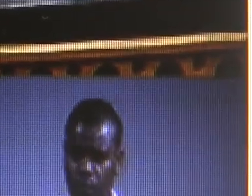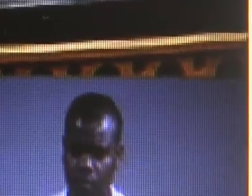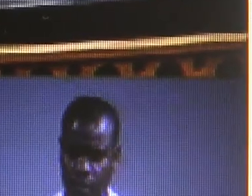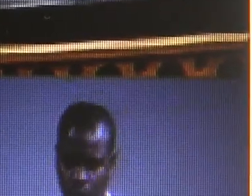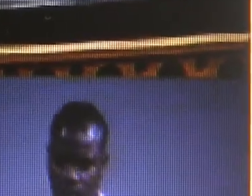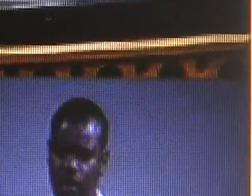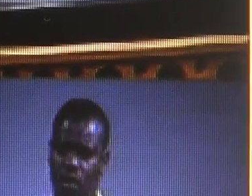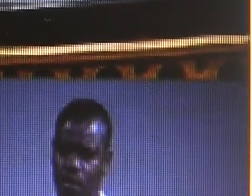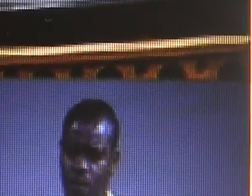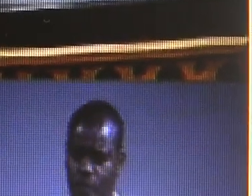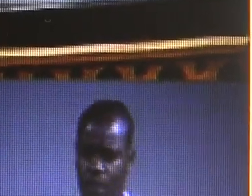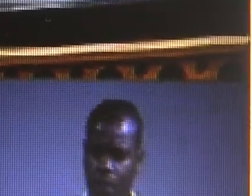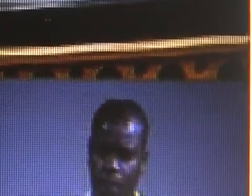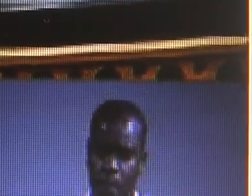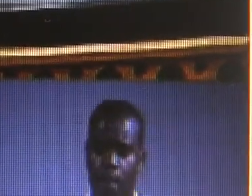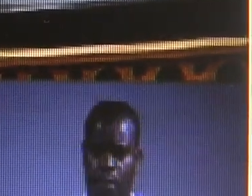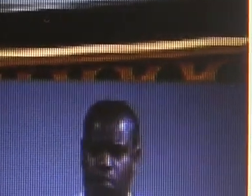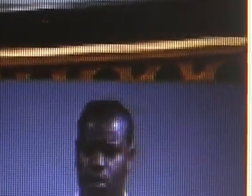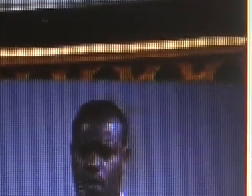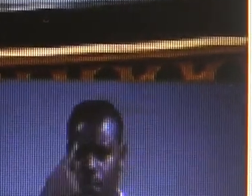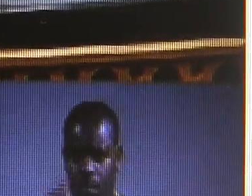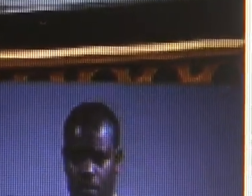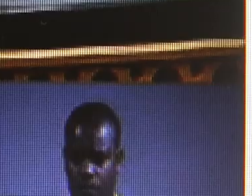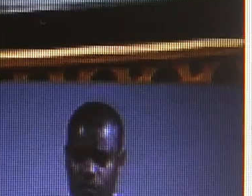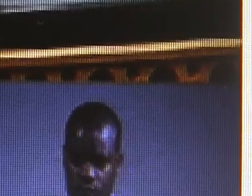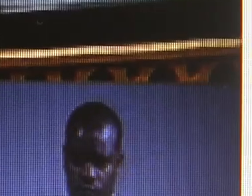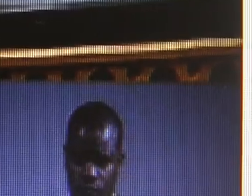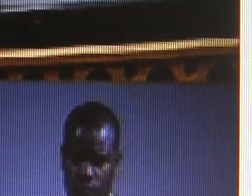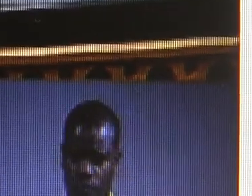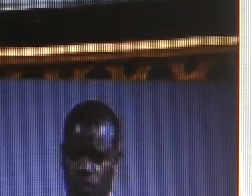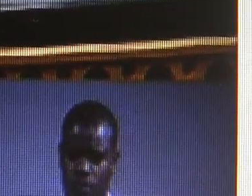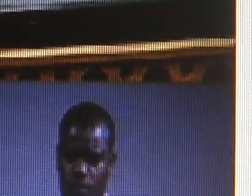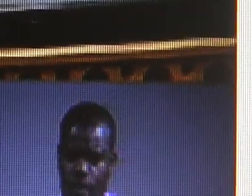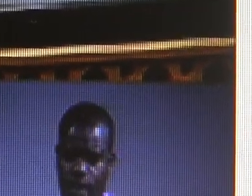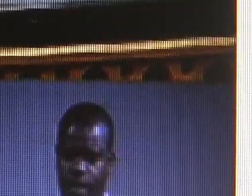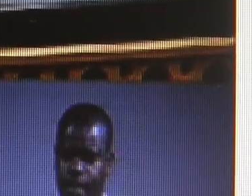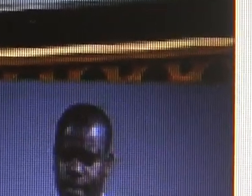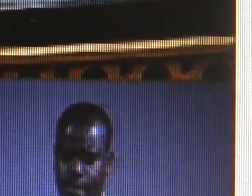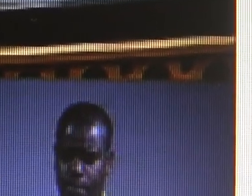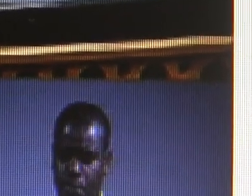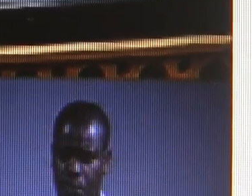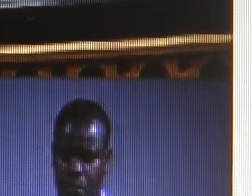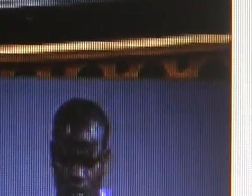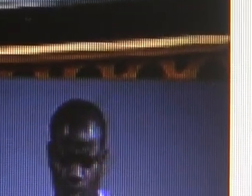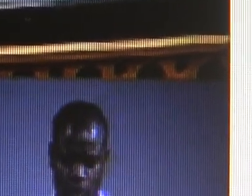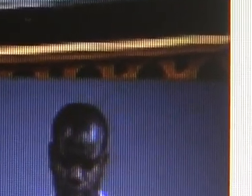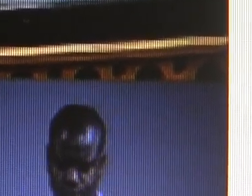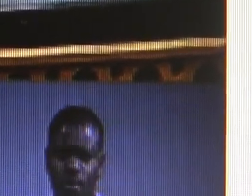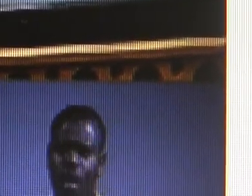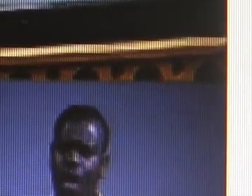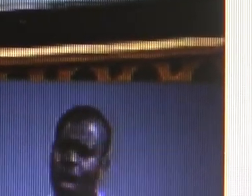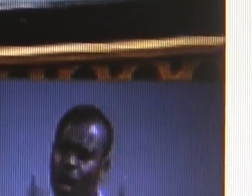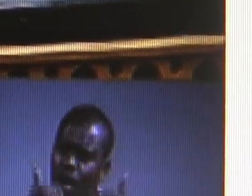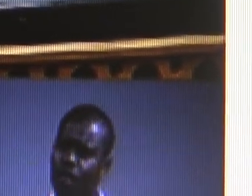threshold through which, Mr. President, I believe we can build a healthier society. You,